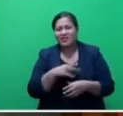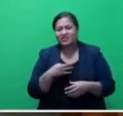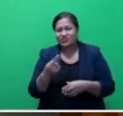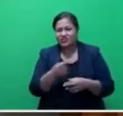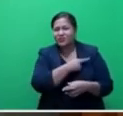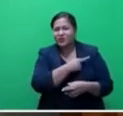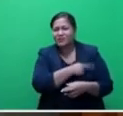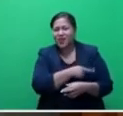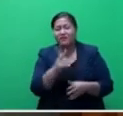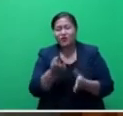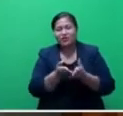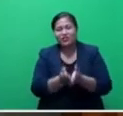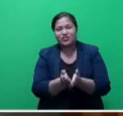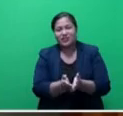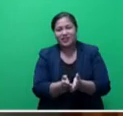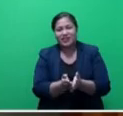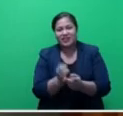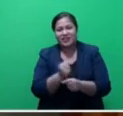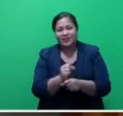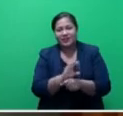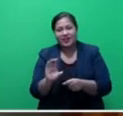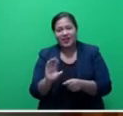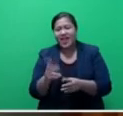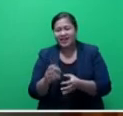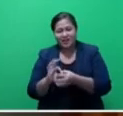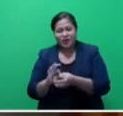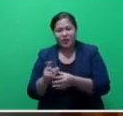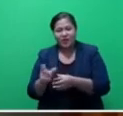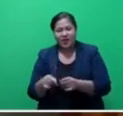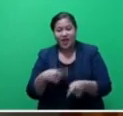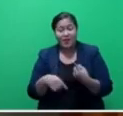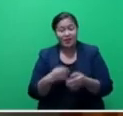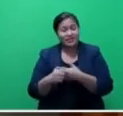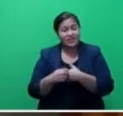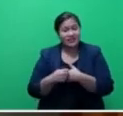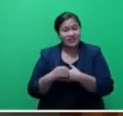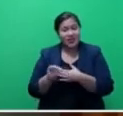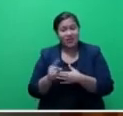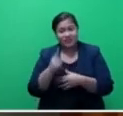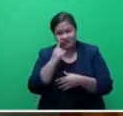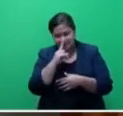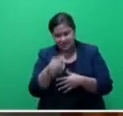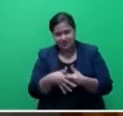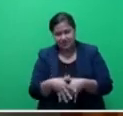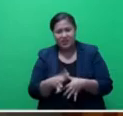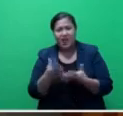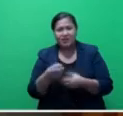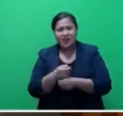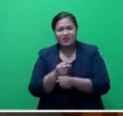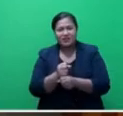for jetties and also with the ship owners in regards to the safety of passengers in the upgrade